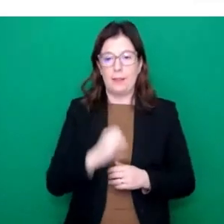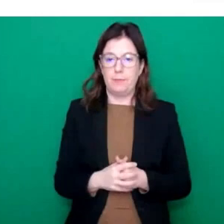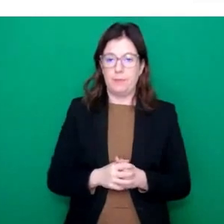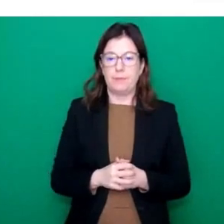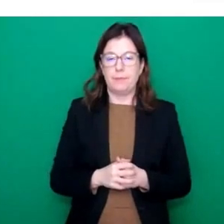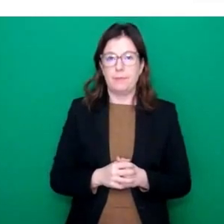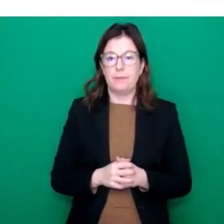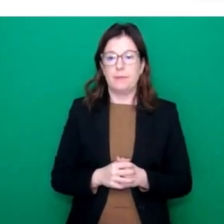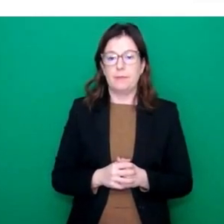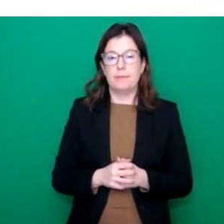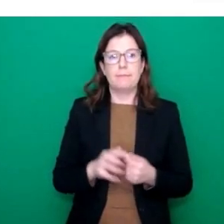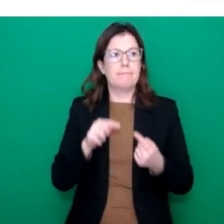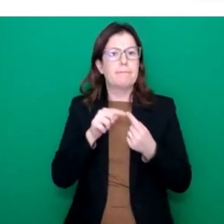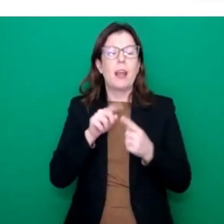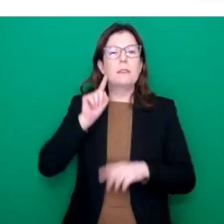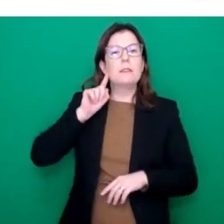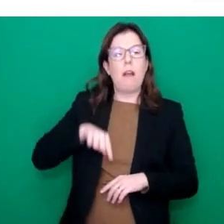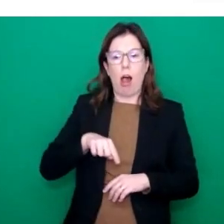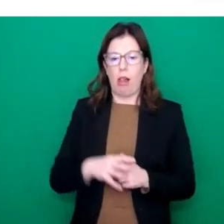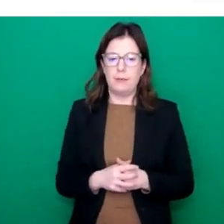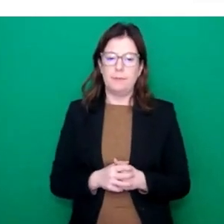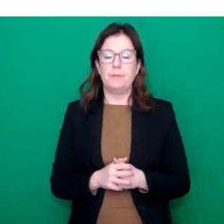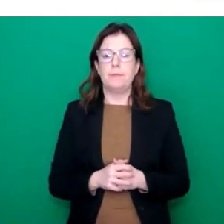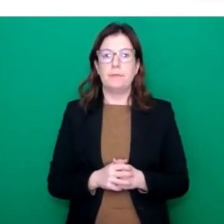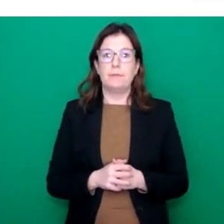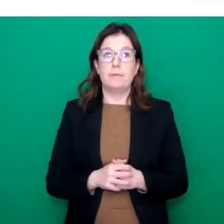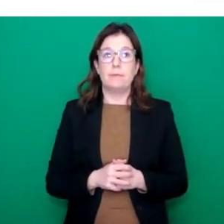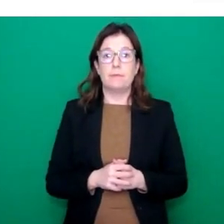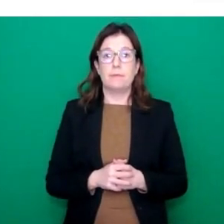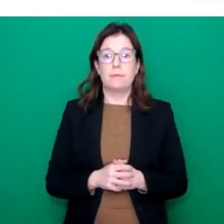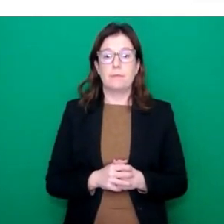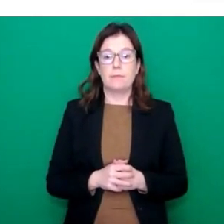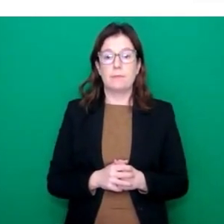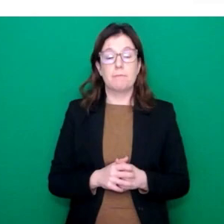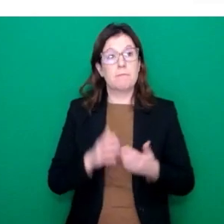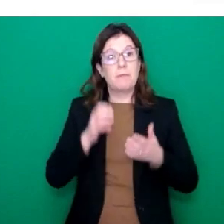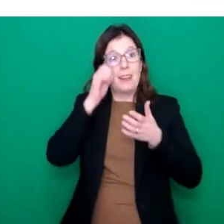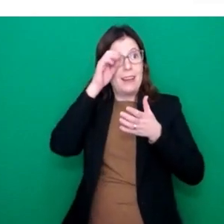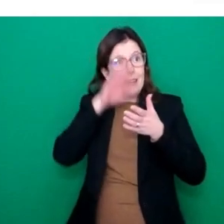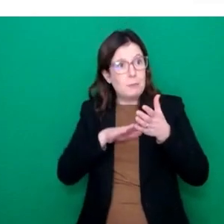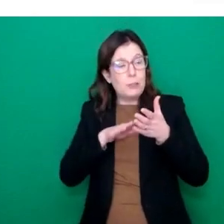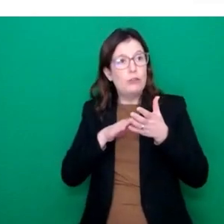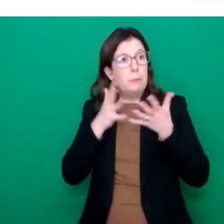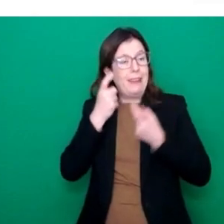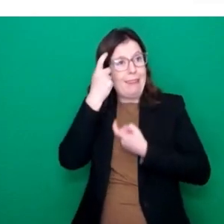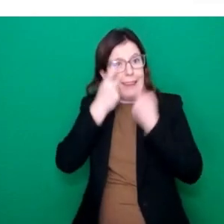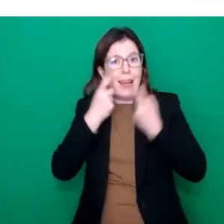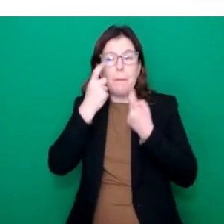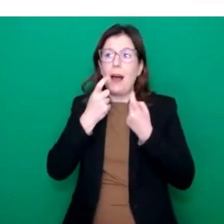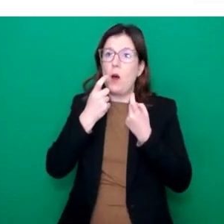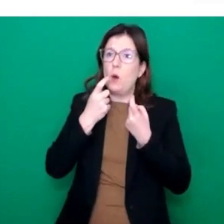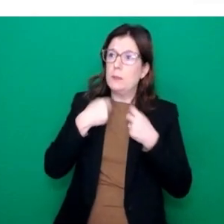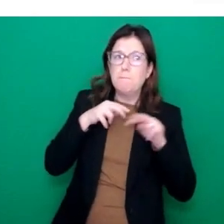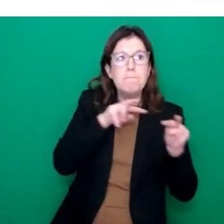start off with denial. From experience and analysis and long-term